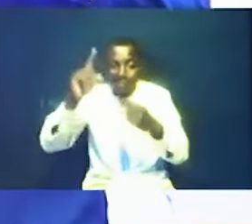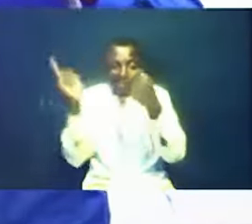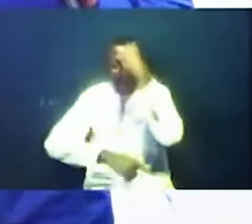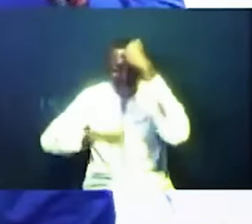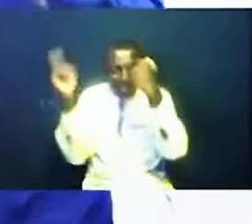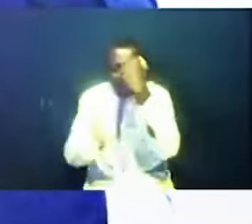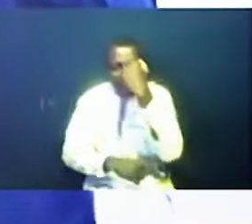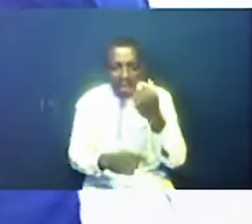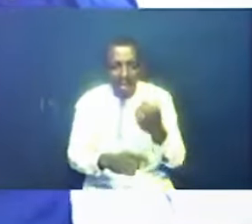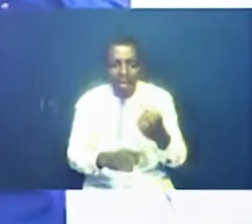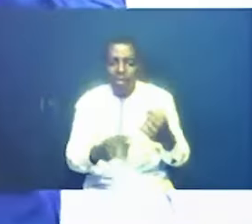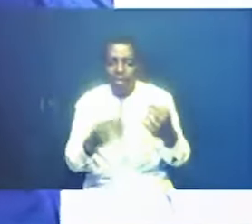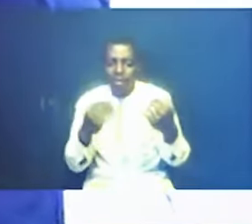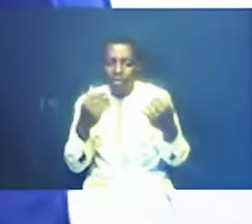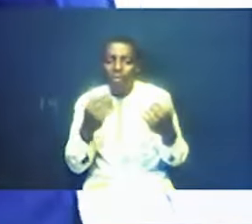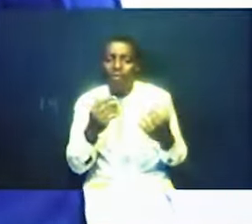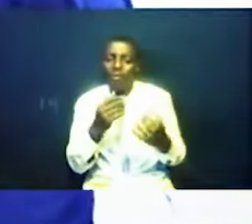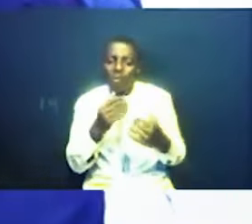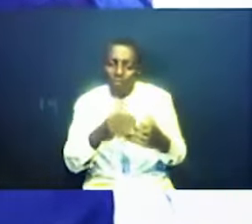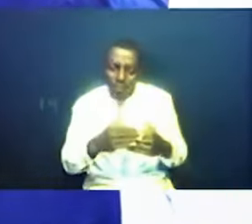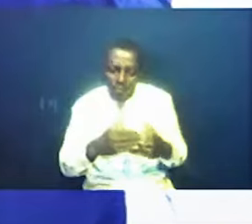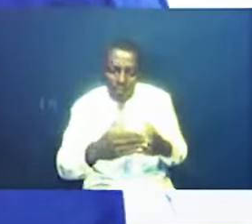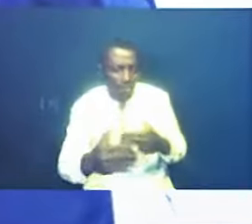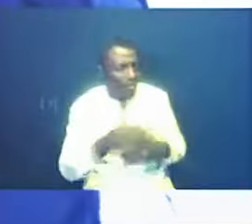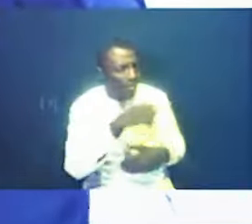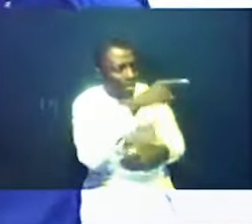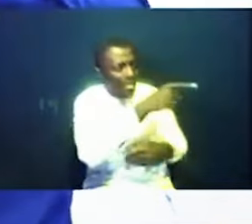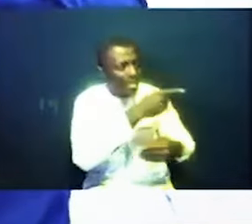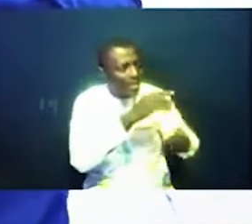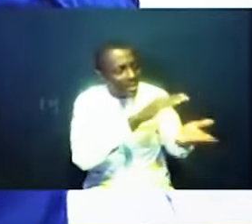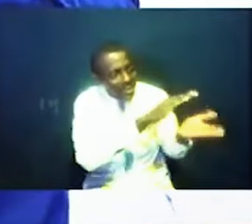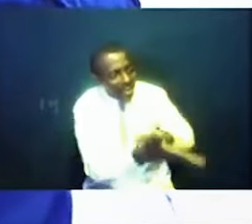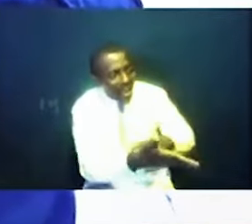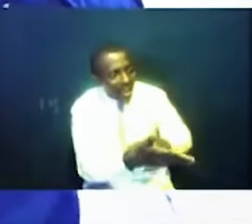John chapter 11.